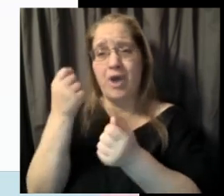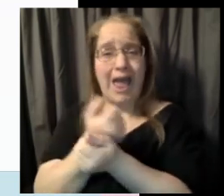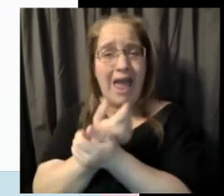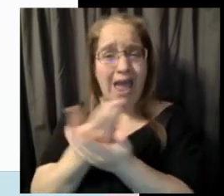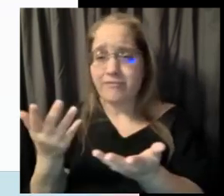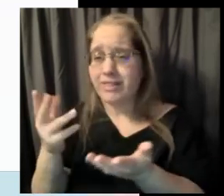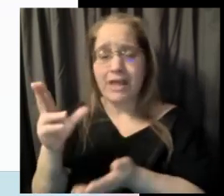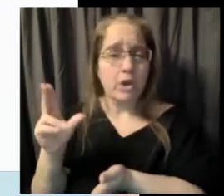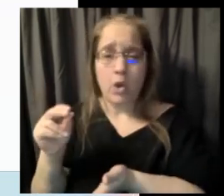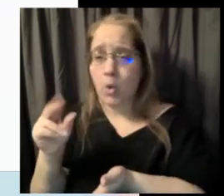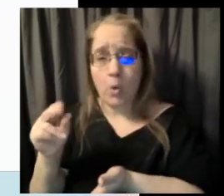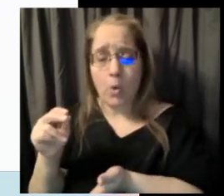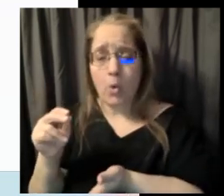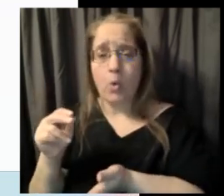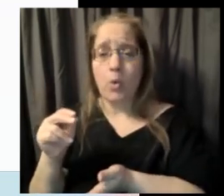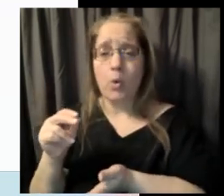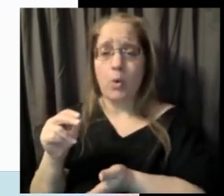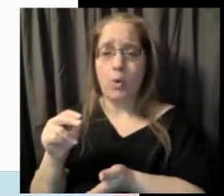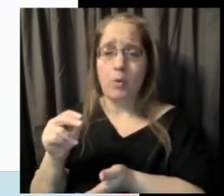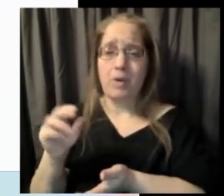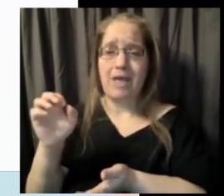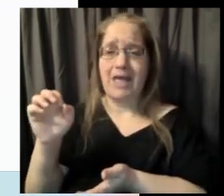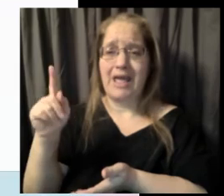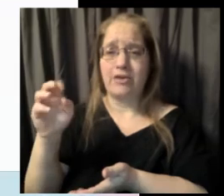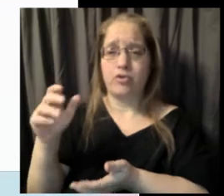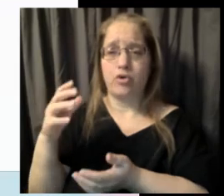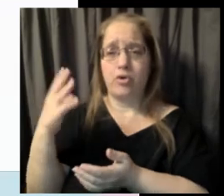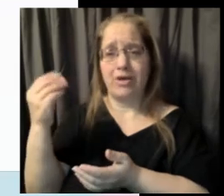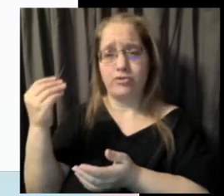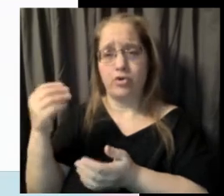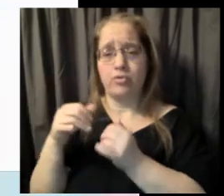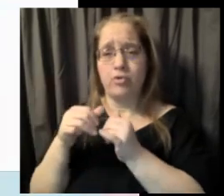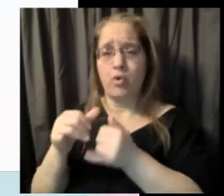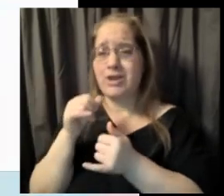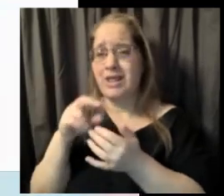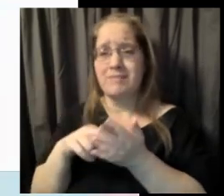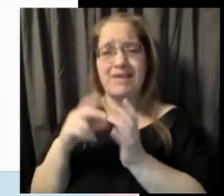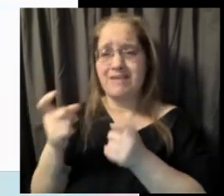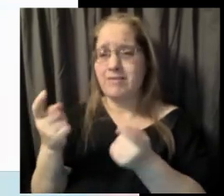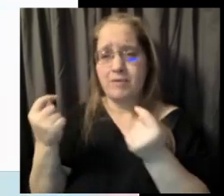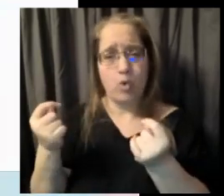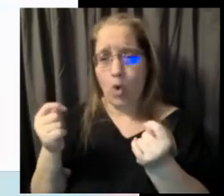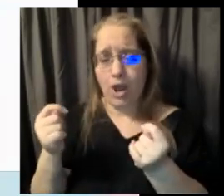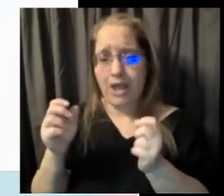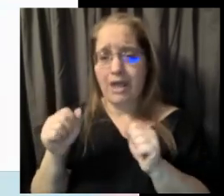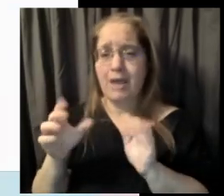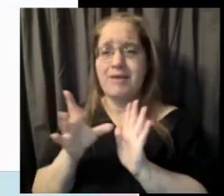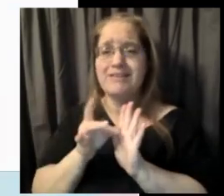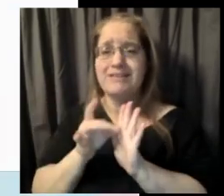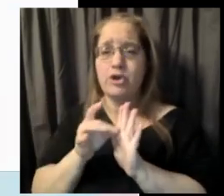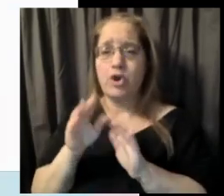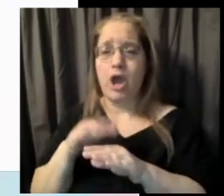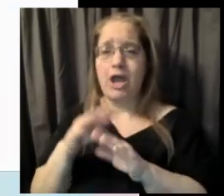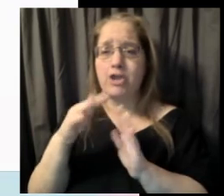do? Absolutely not. But an external reward doesn't necessarily mean giving them a toy. It can be a sticker